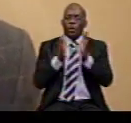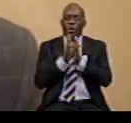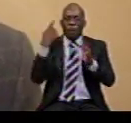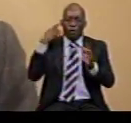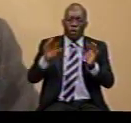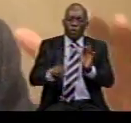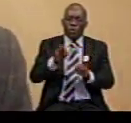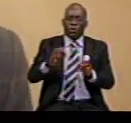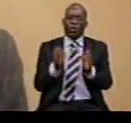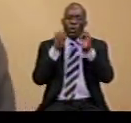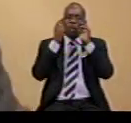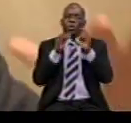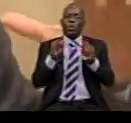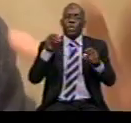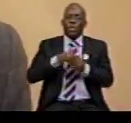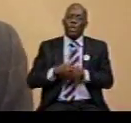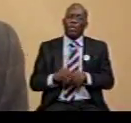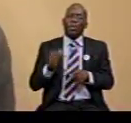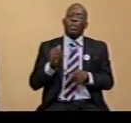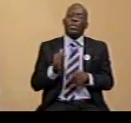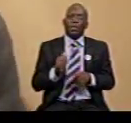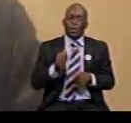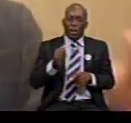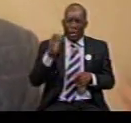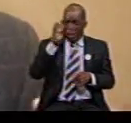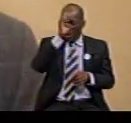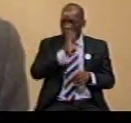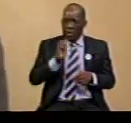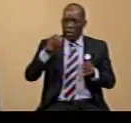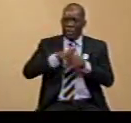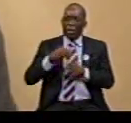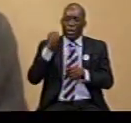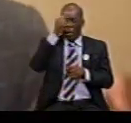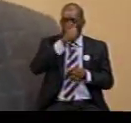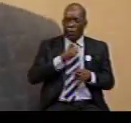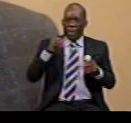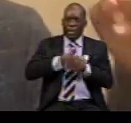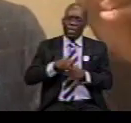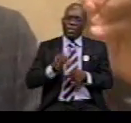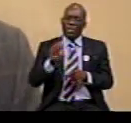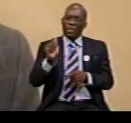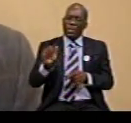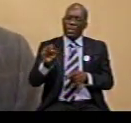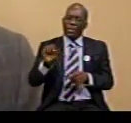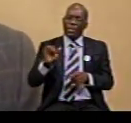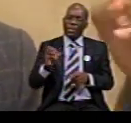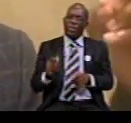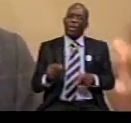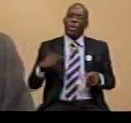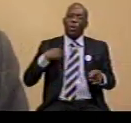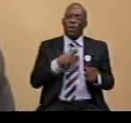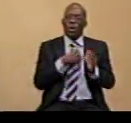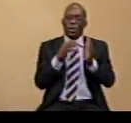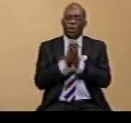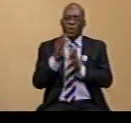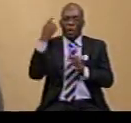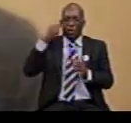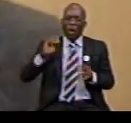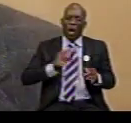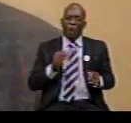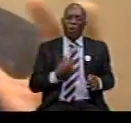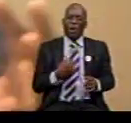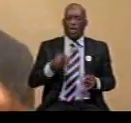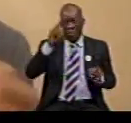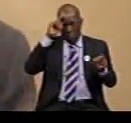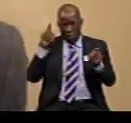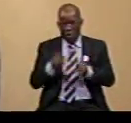in Africa, in Europe, in North America, let it be. We pray that our brethren, they will not abandon the faith.